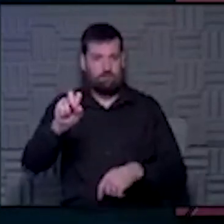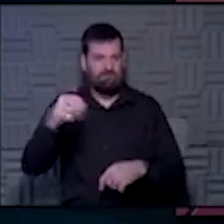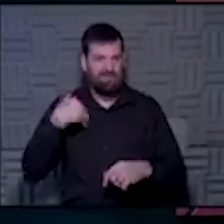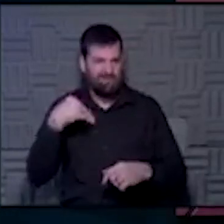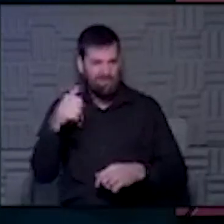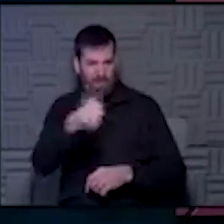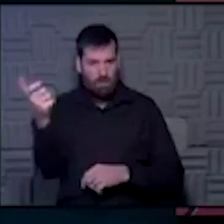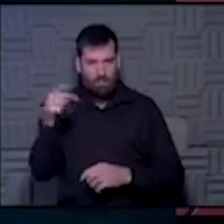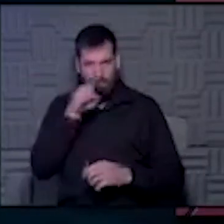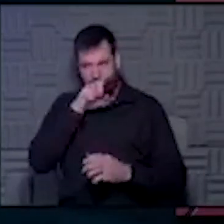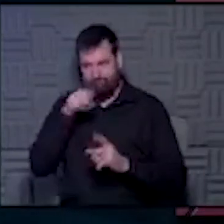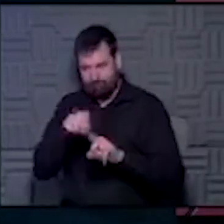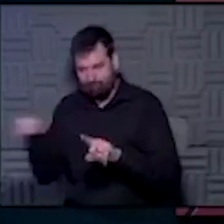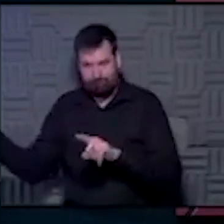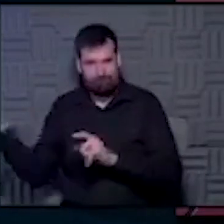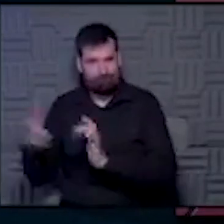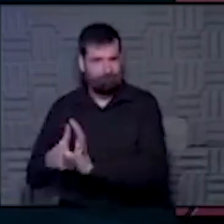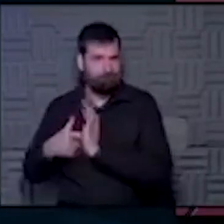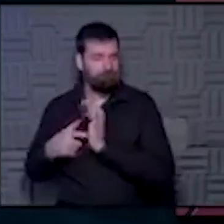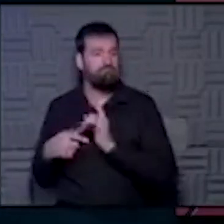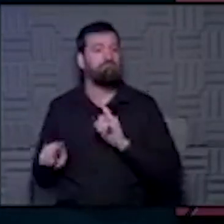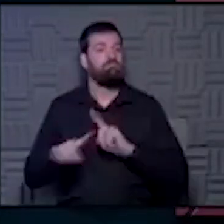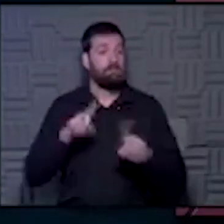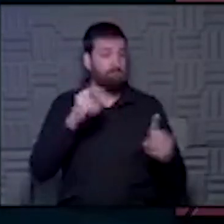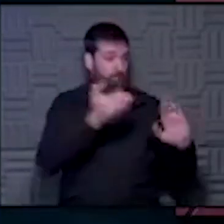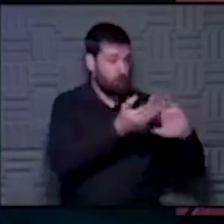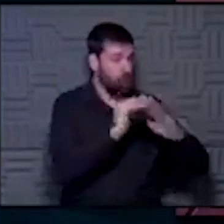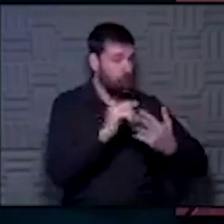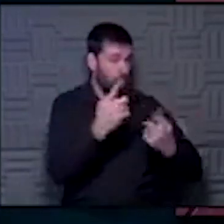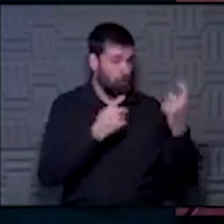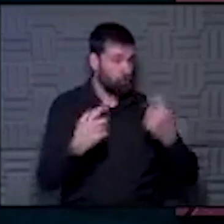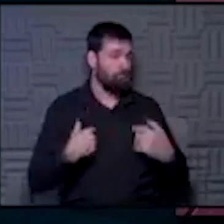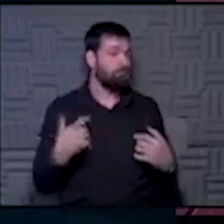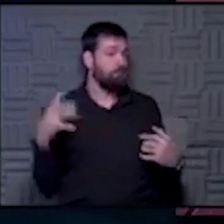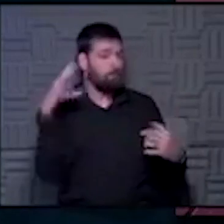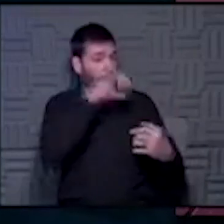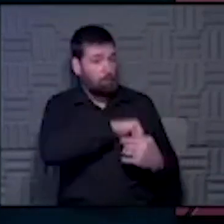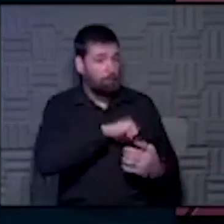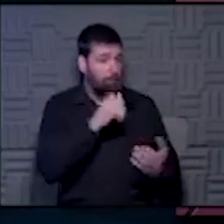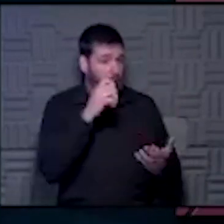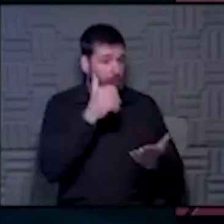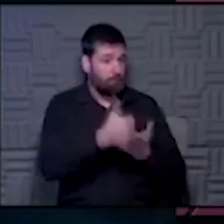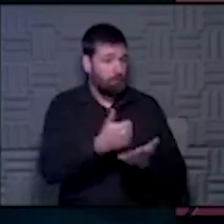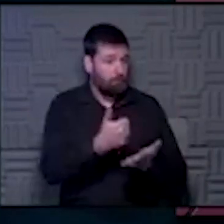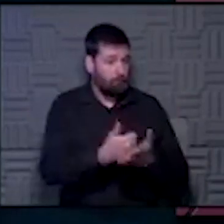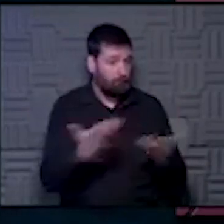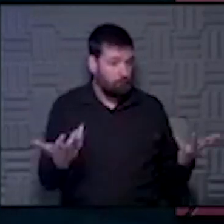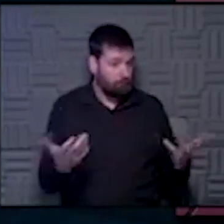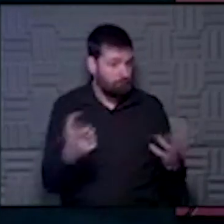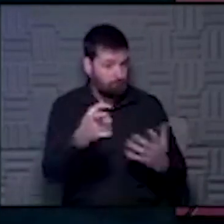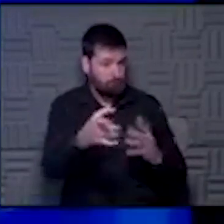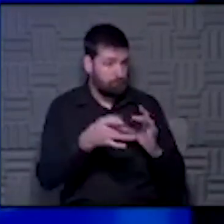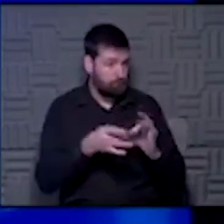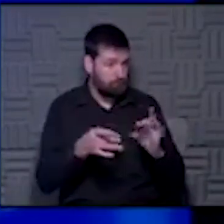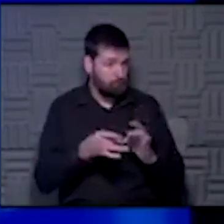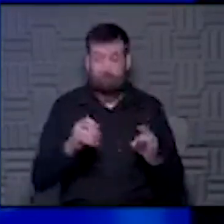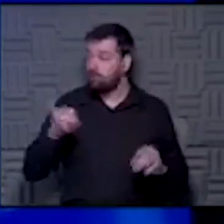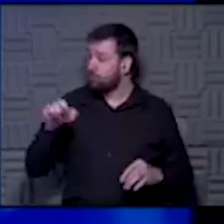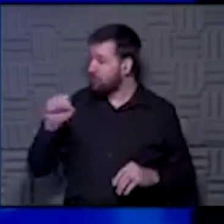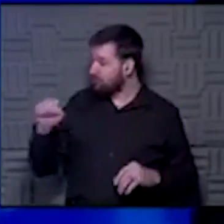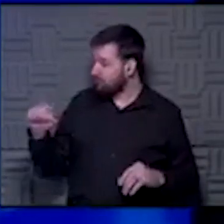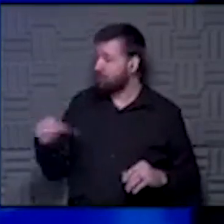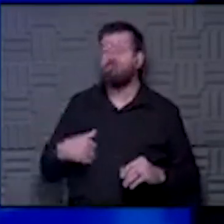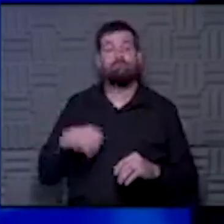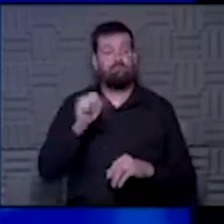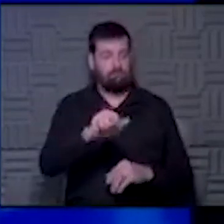into some community questions because I imagine that we have some that it would be helpful for you to comment on. Jess? Yes. So